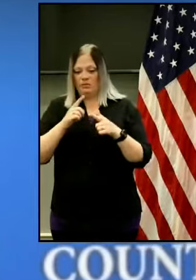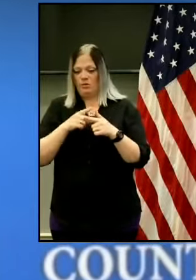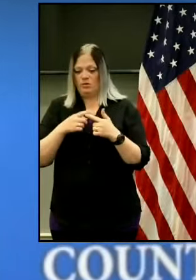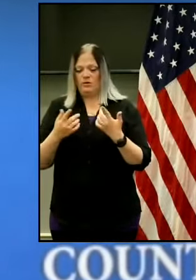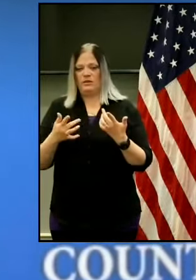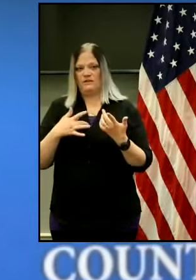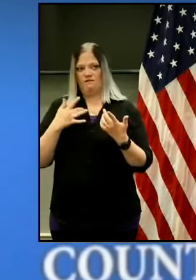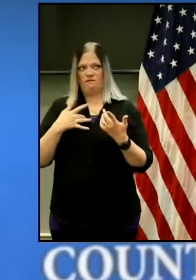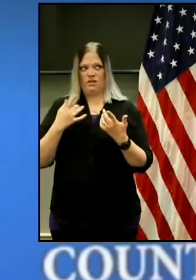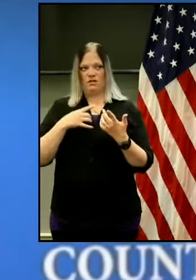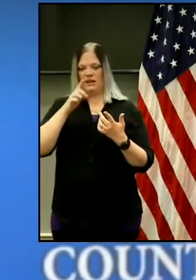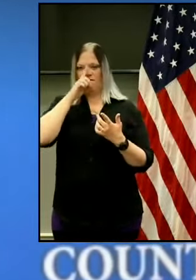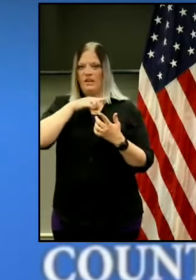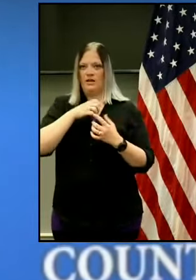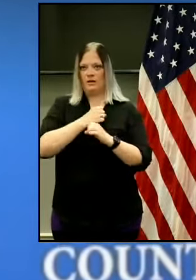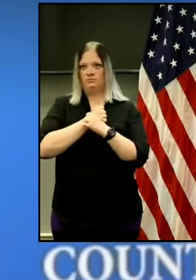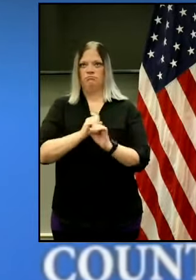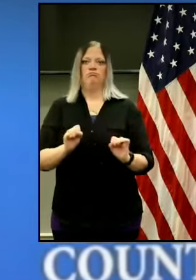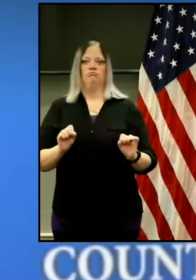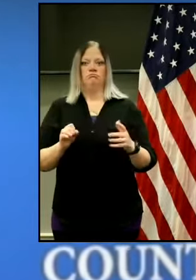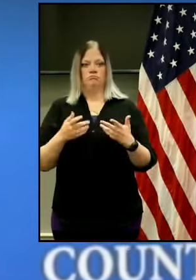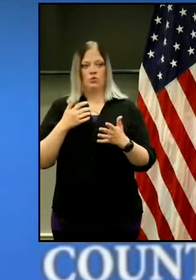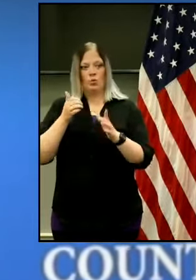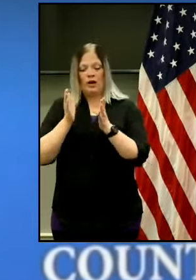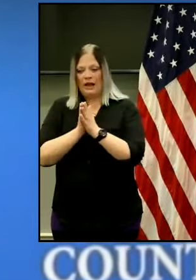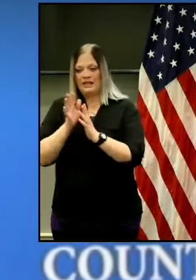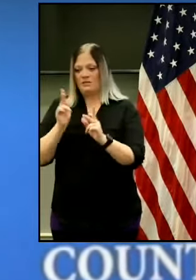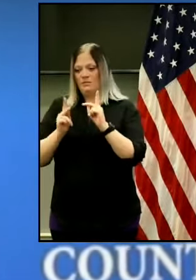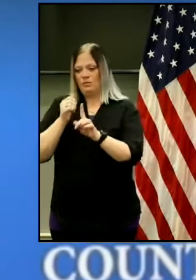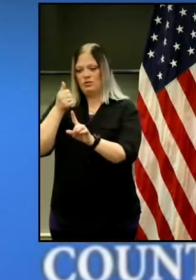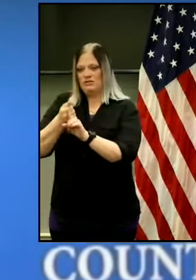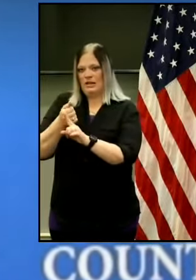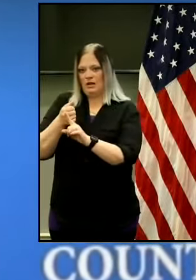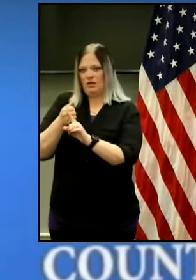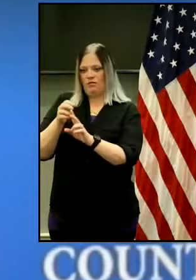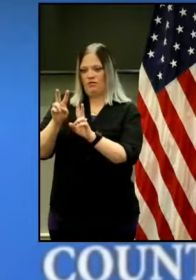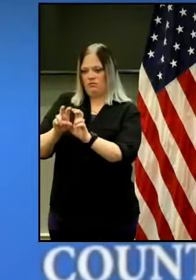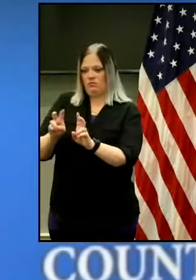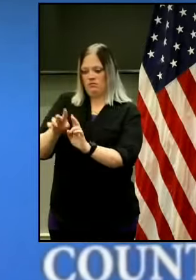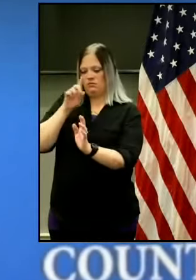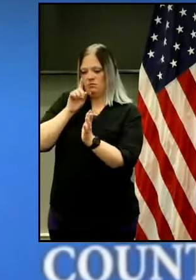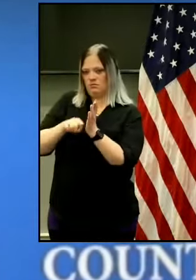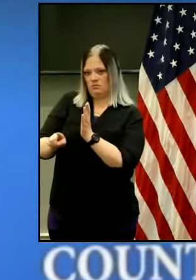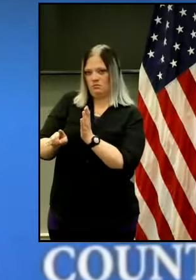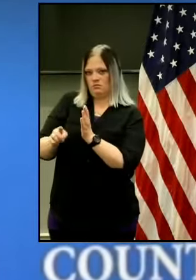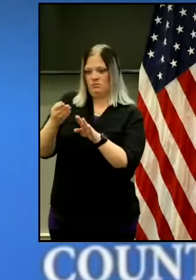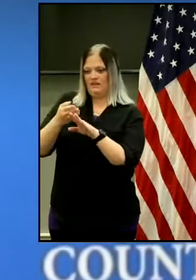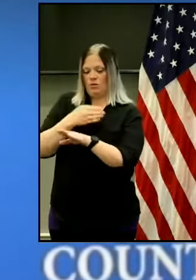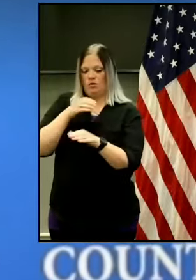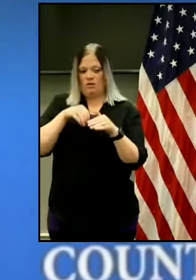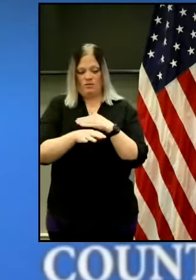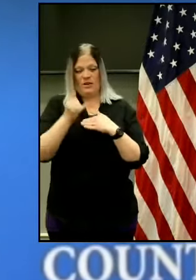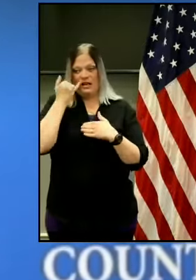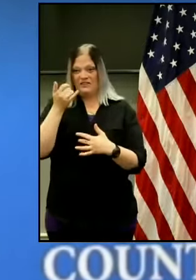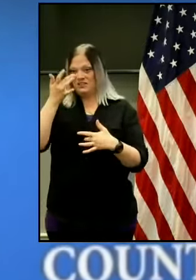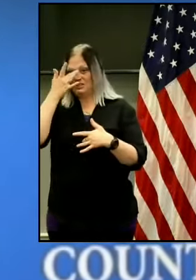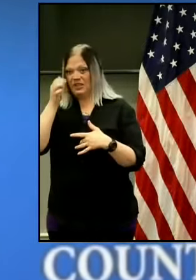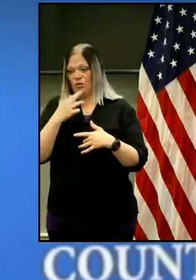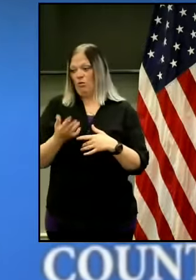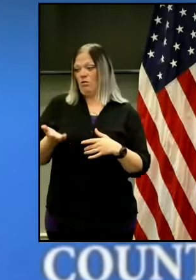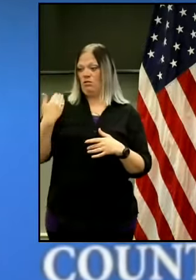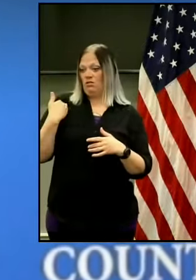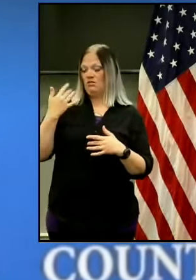of security. So we're asking people to self-monitor before they come in, if they've been sick now or in the